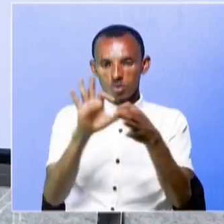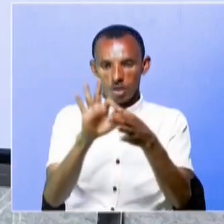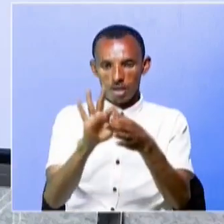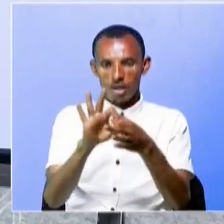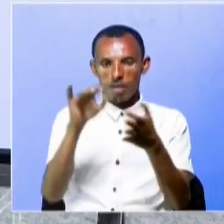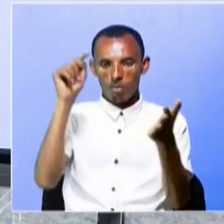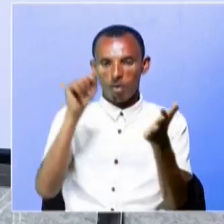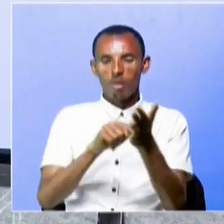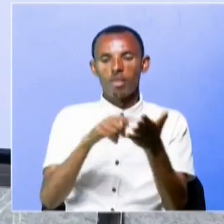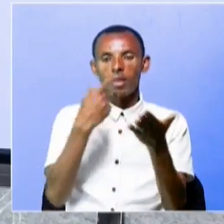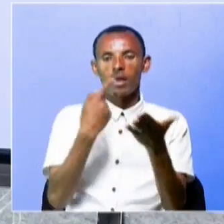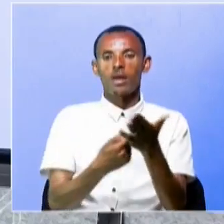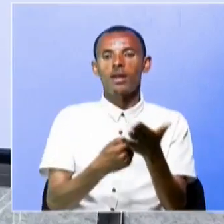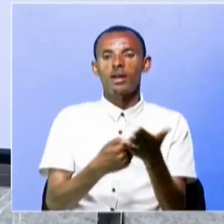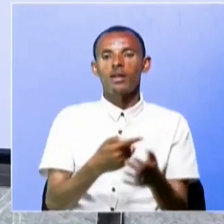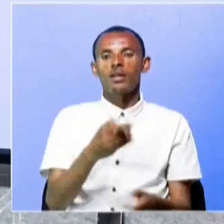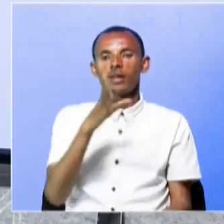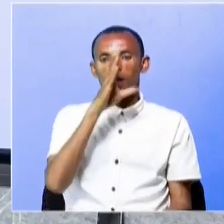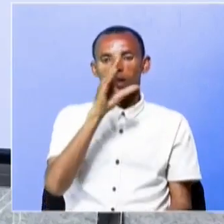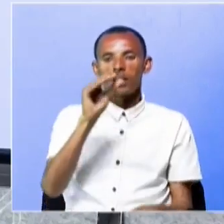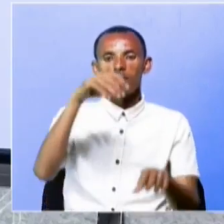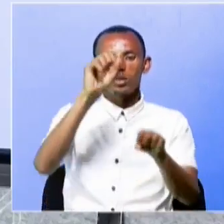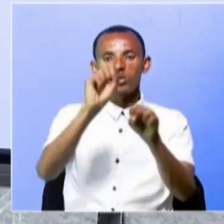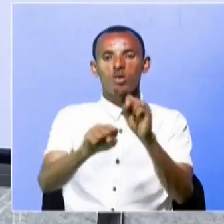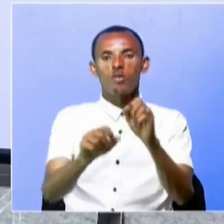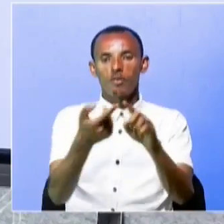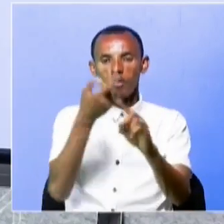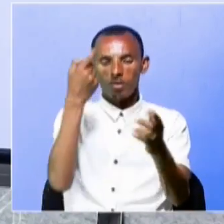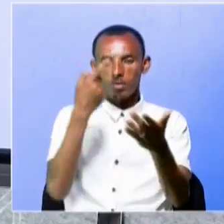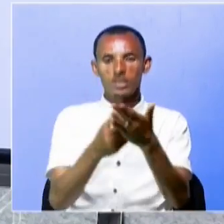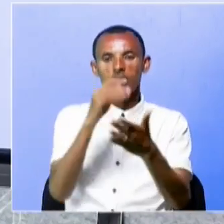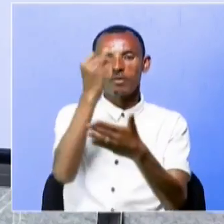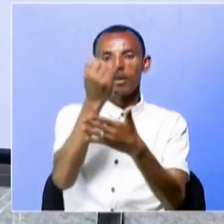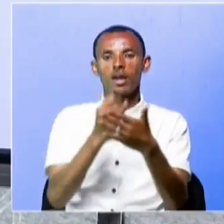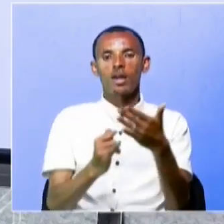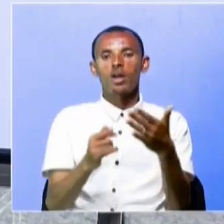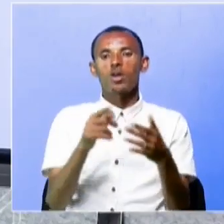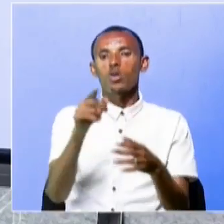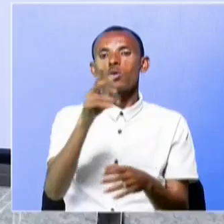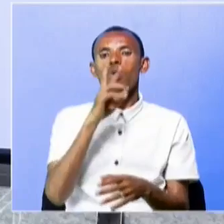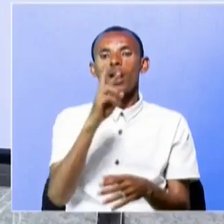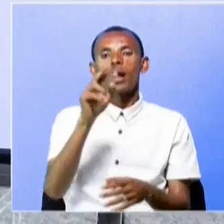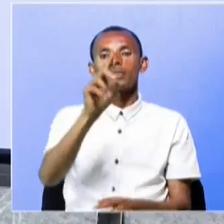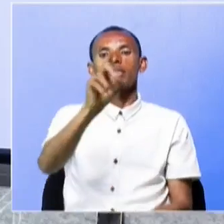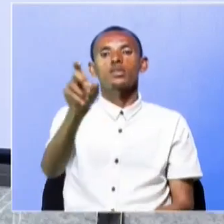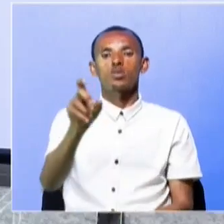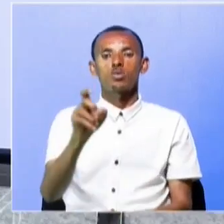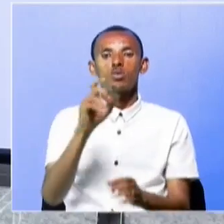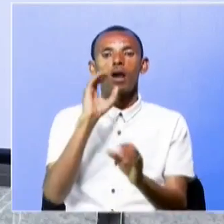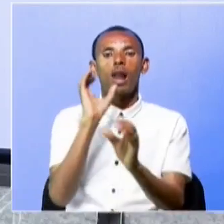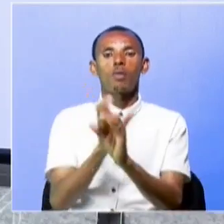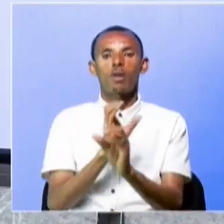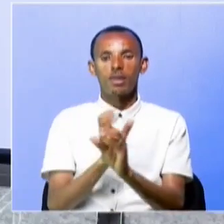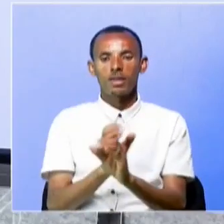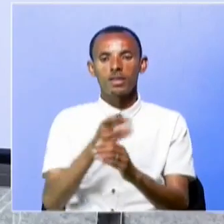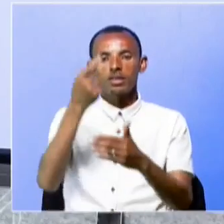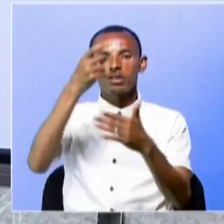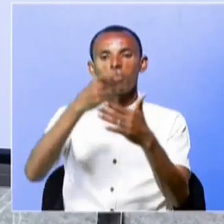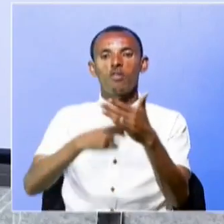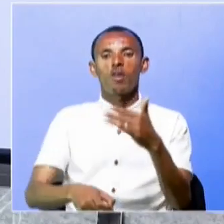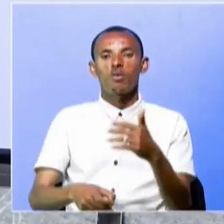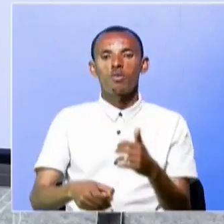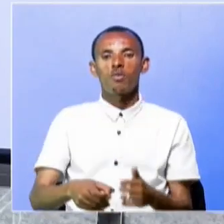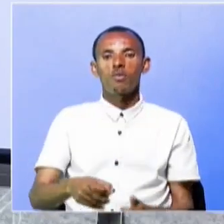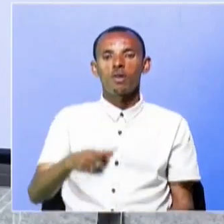point here. Okay, so from this figure you are asked to calculate the value